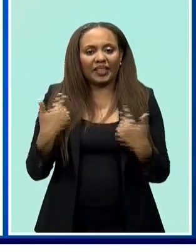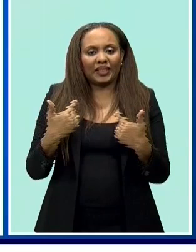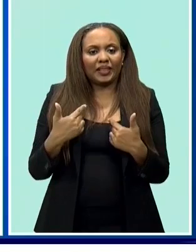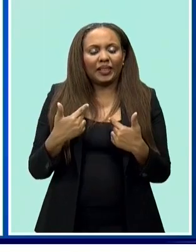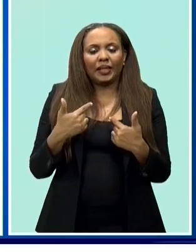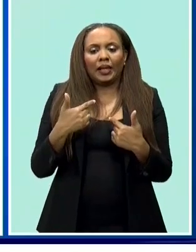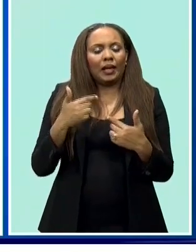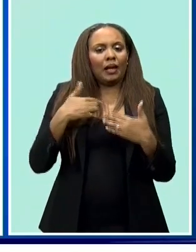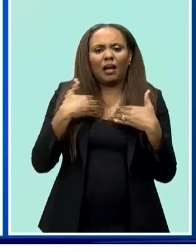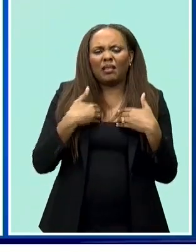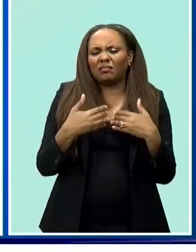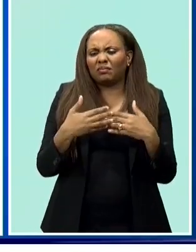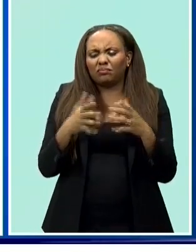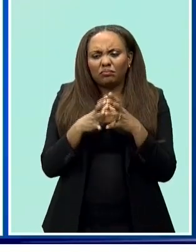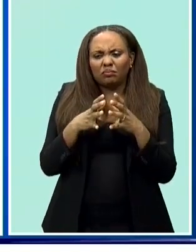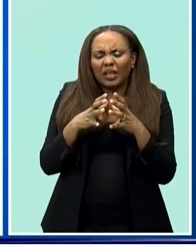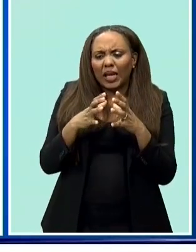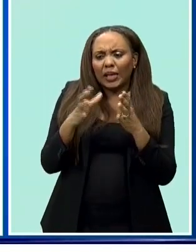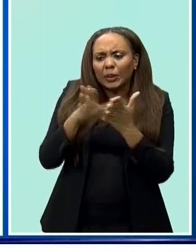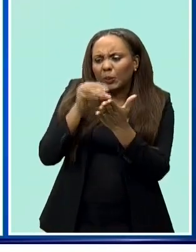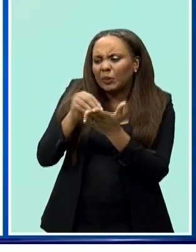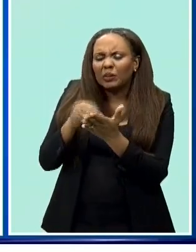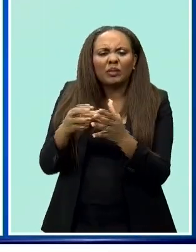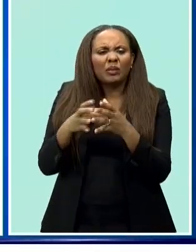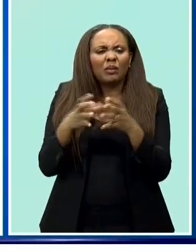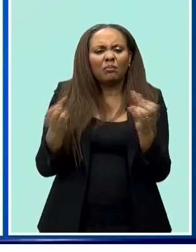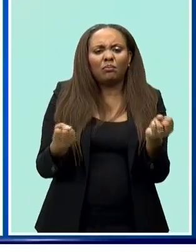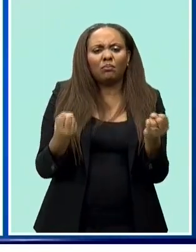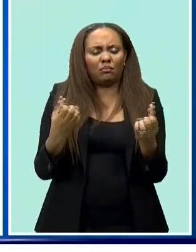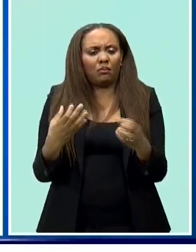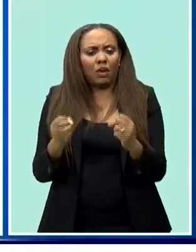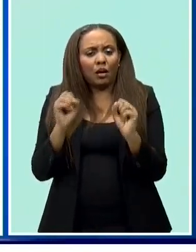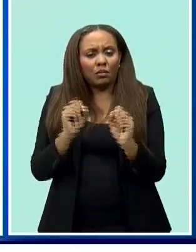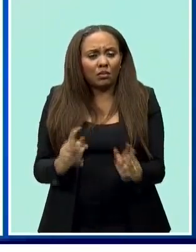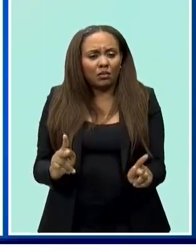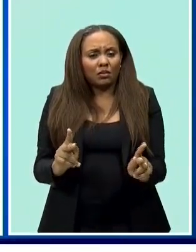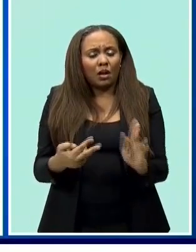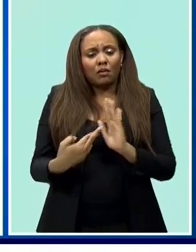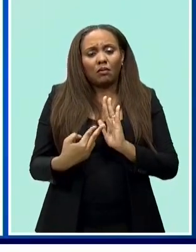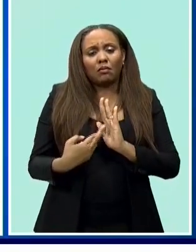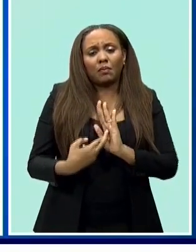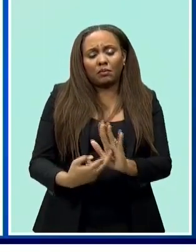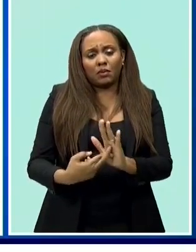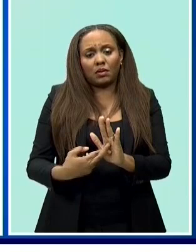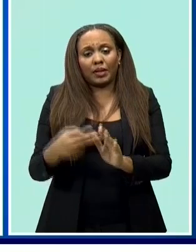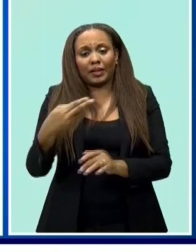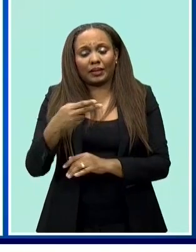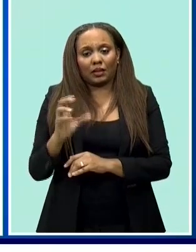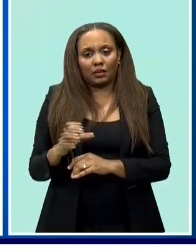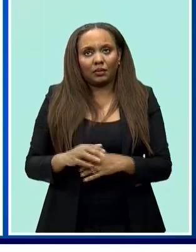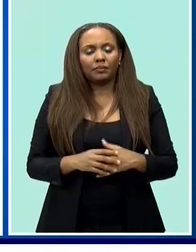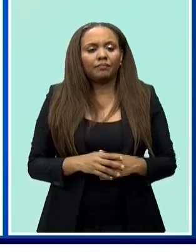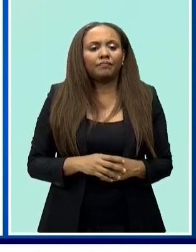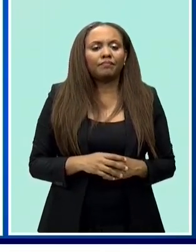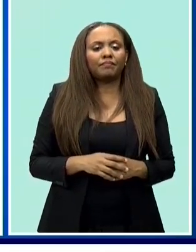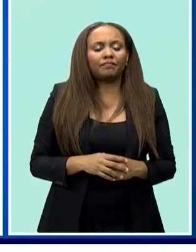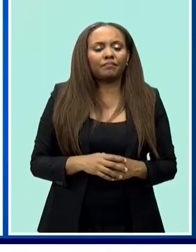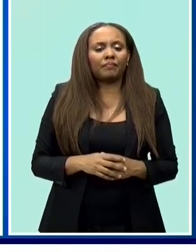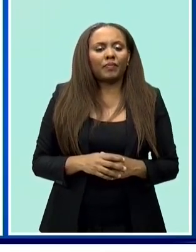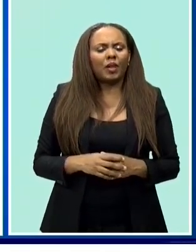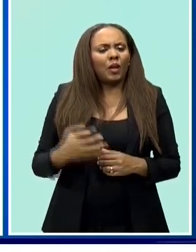exposed to so many opportunities. I've traveled as far as Thailand representing Harrison College. And what Harrison College has taught me is that you need to be